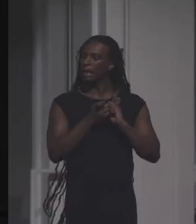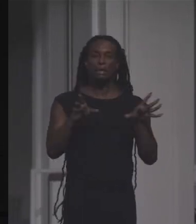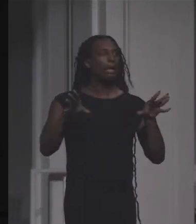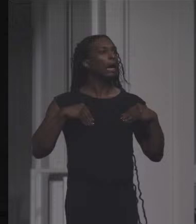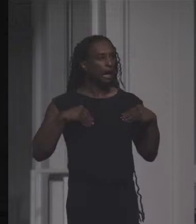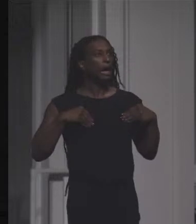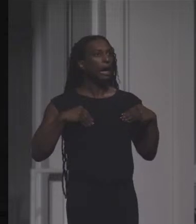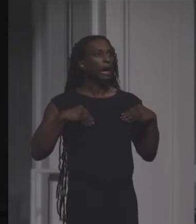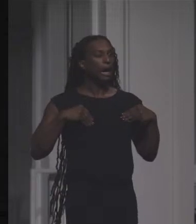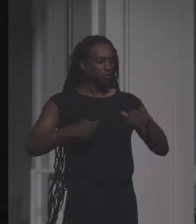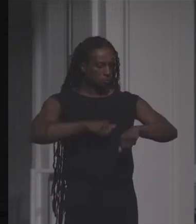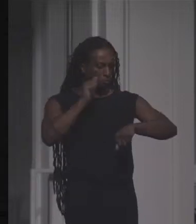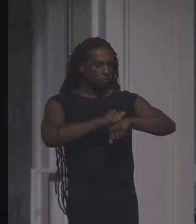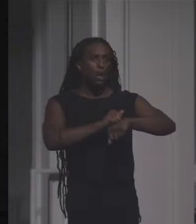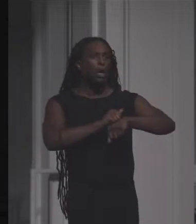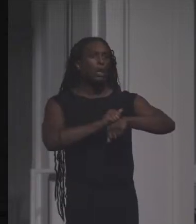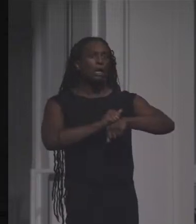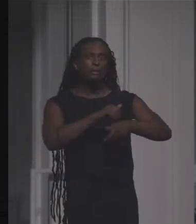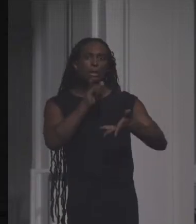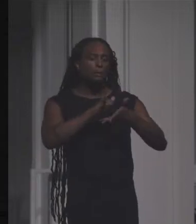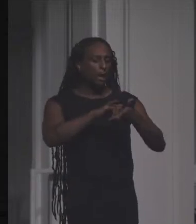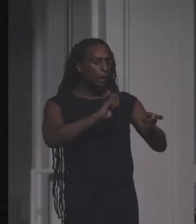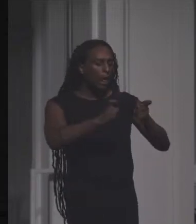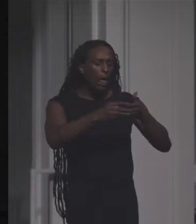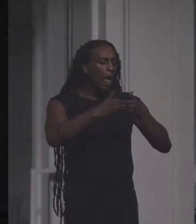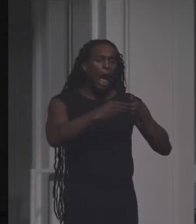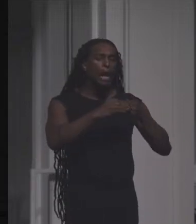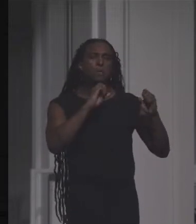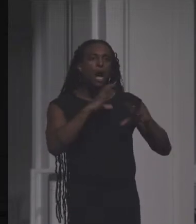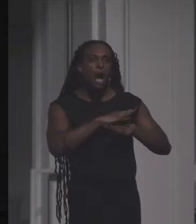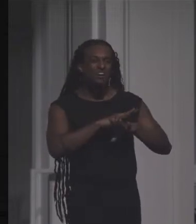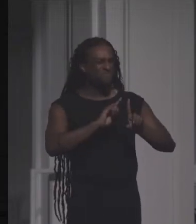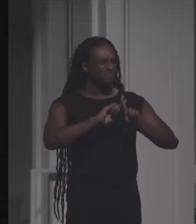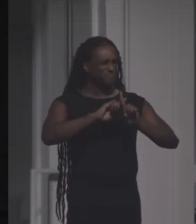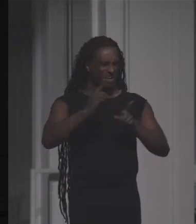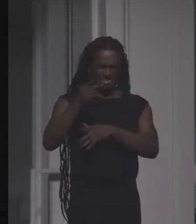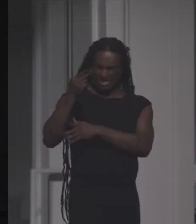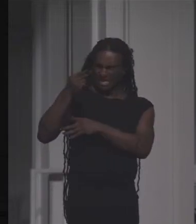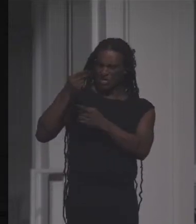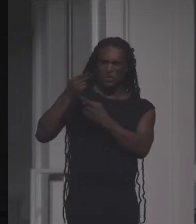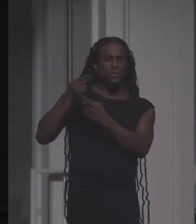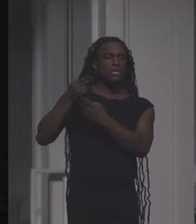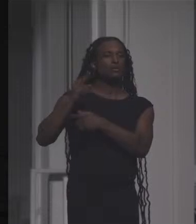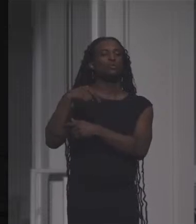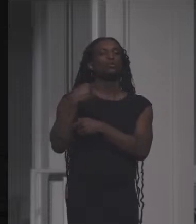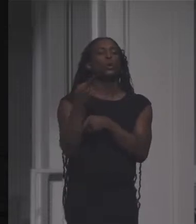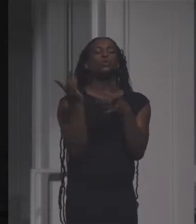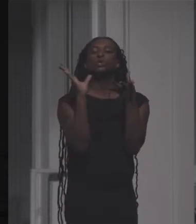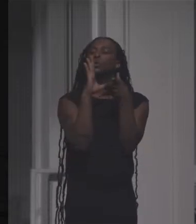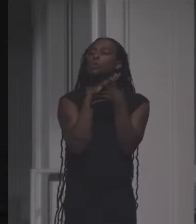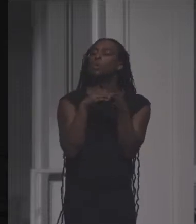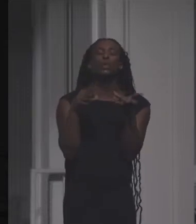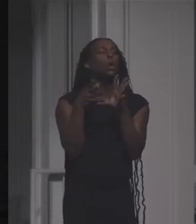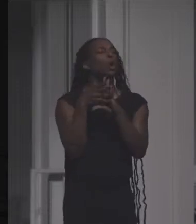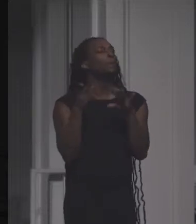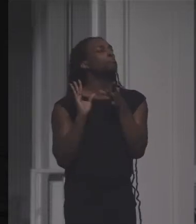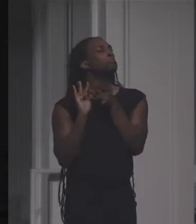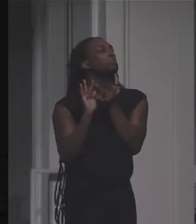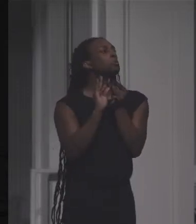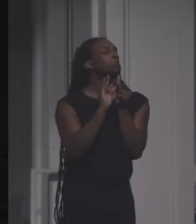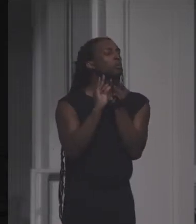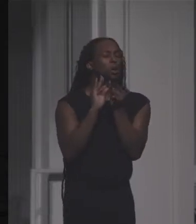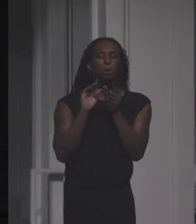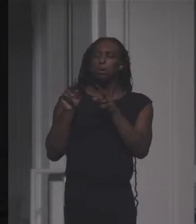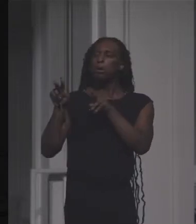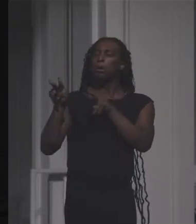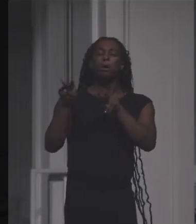solid, and immutable. But history is just the story we tell ourselves to make sense of what